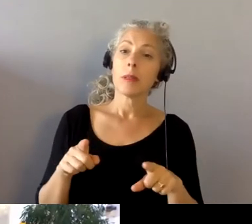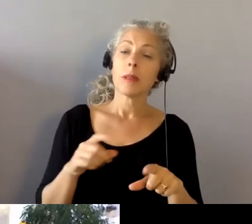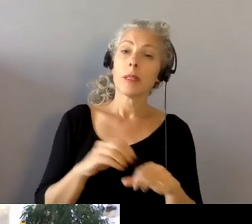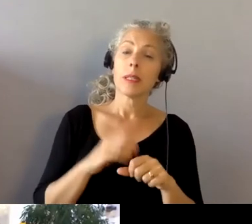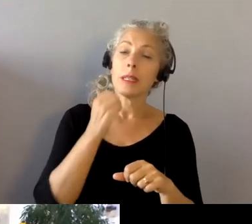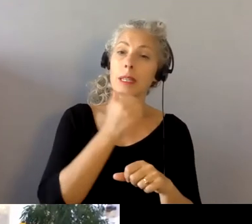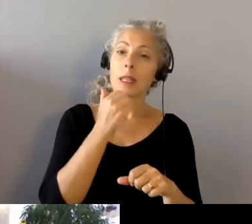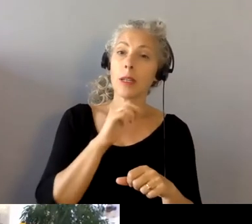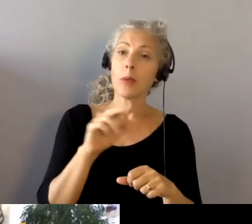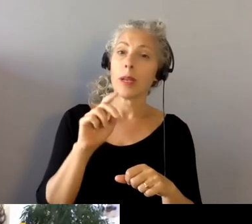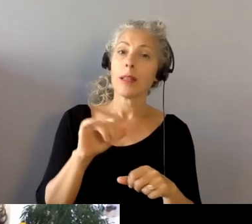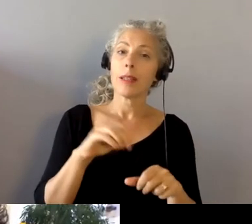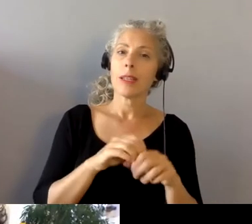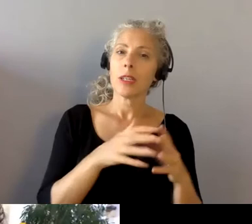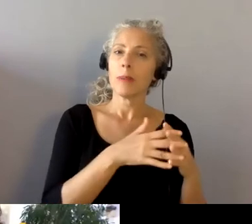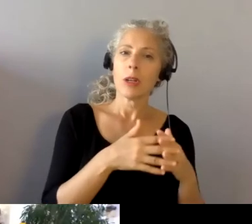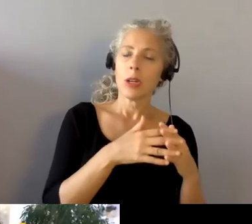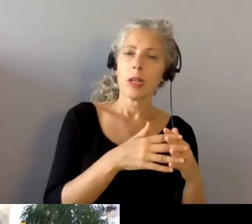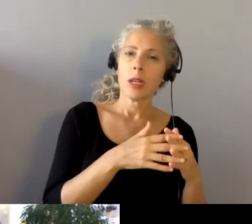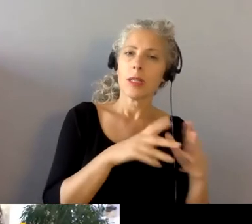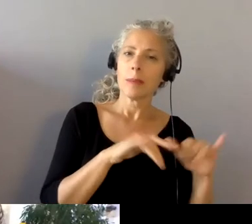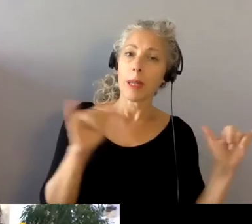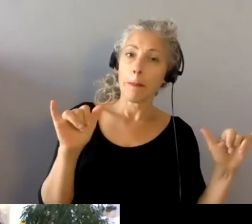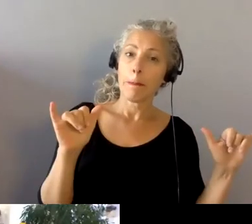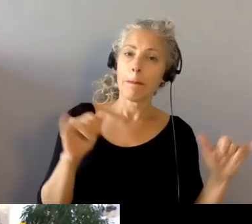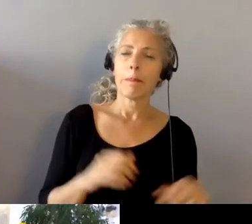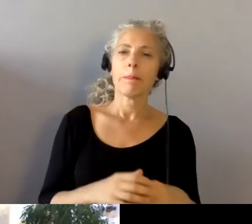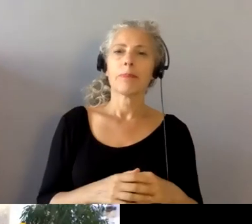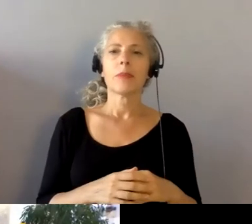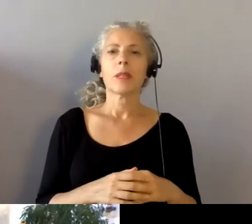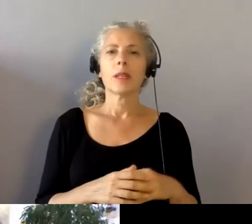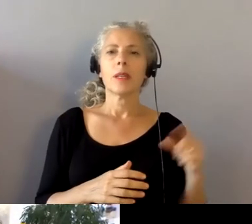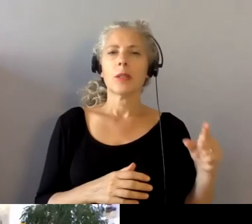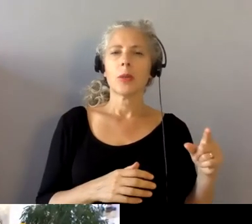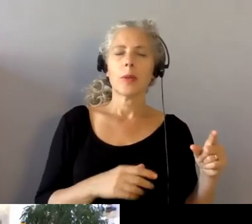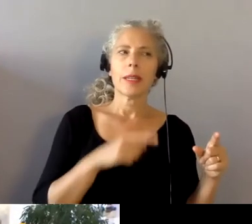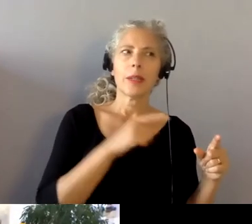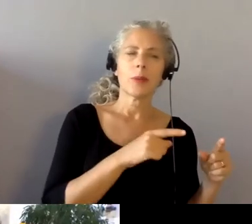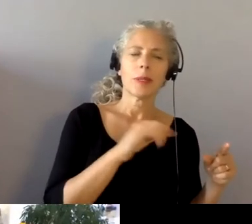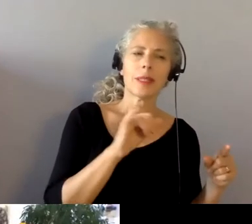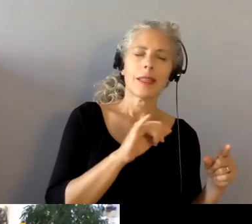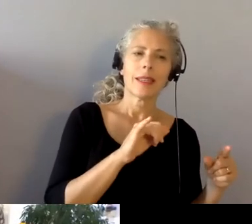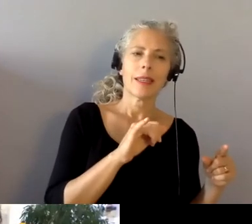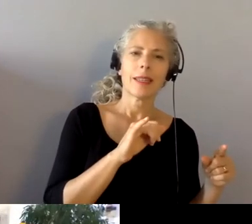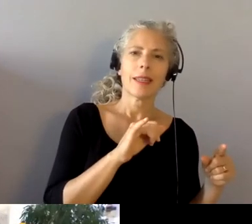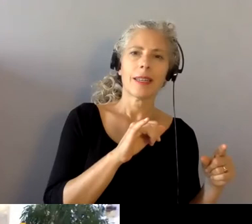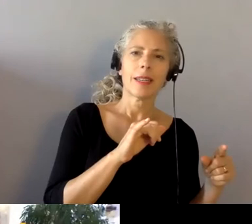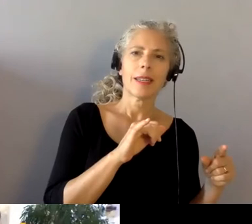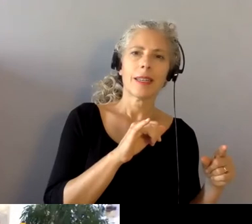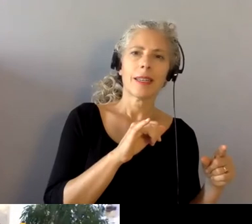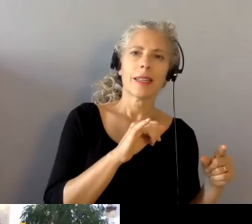reality in the United States at that time, which was, it was almost consuming itself and its previous